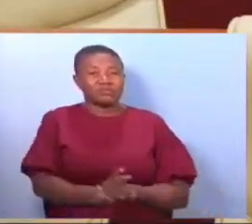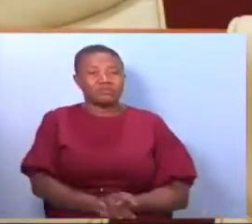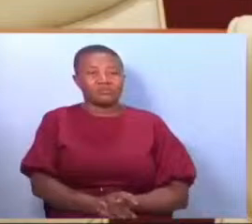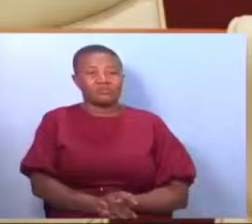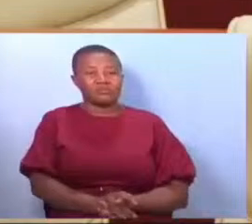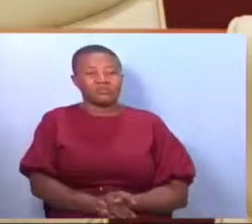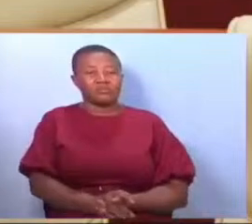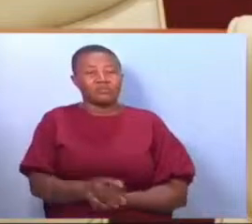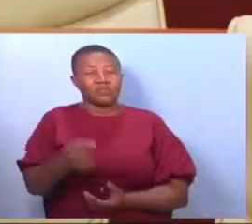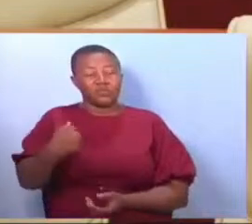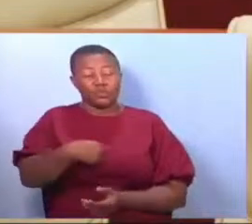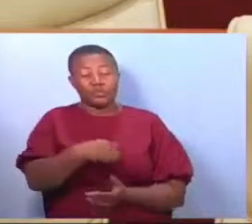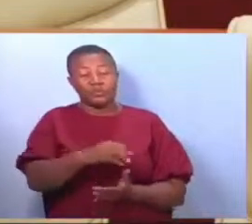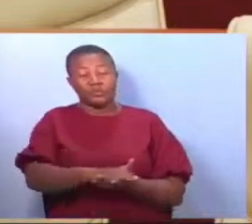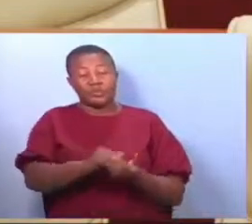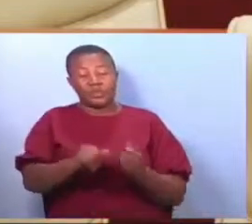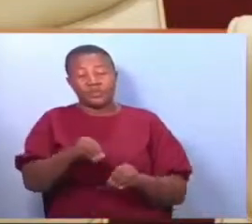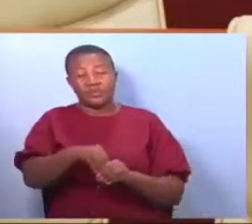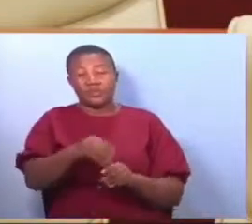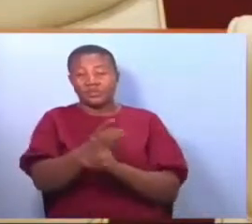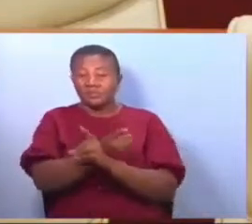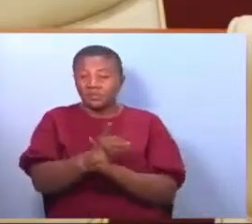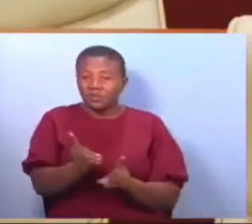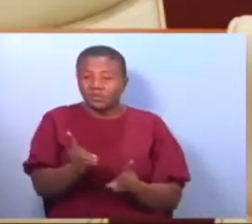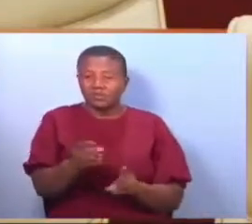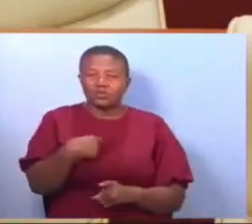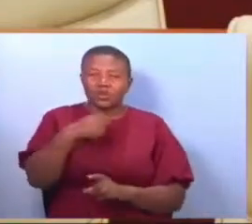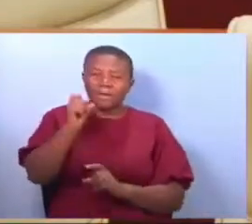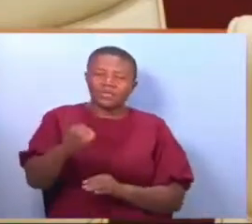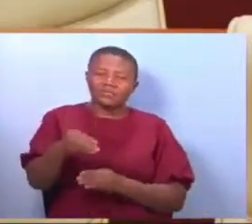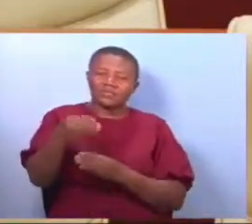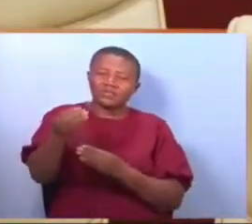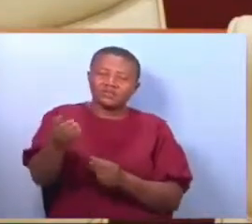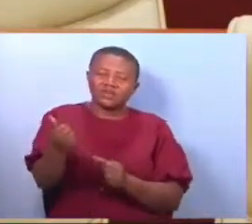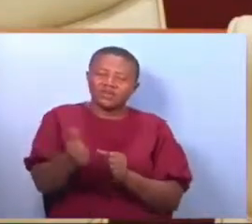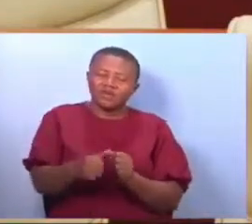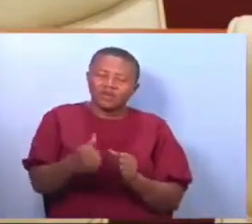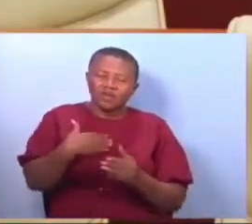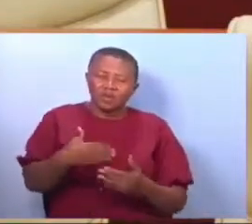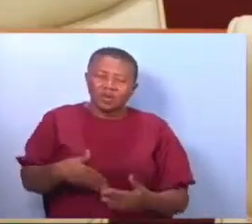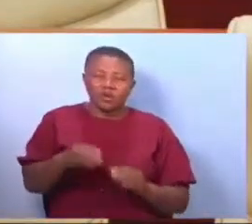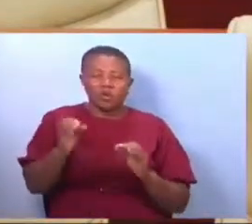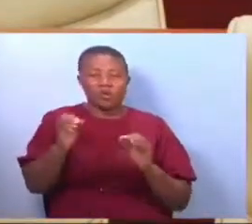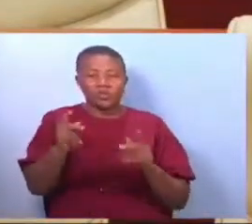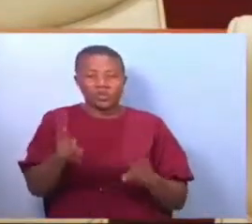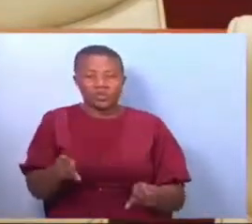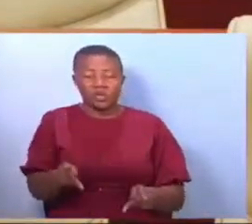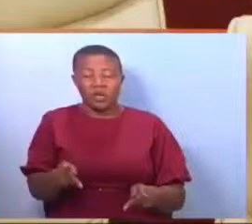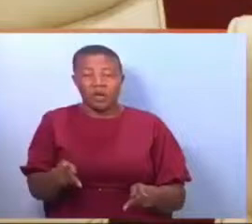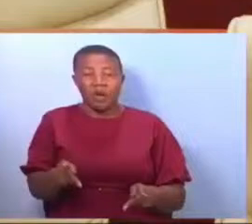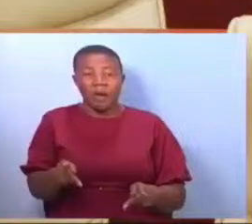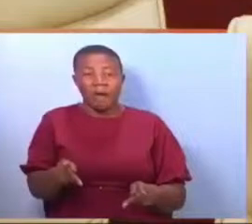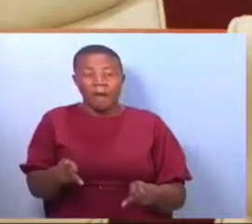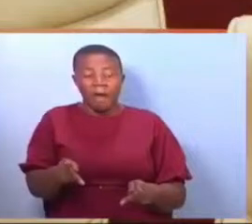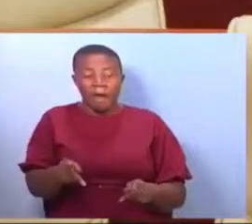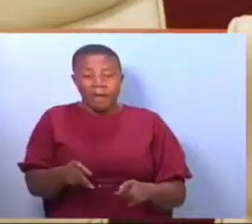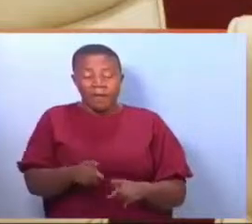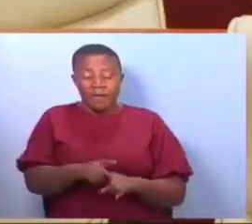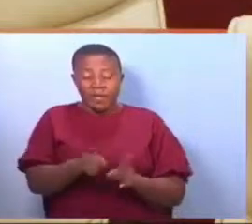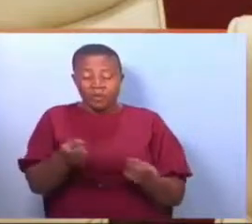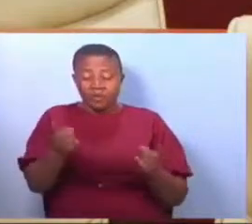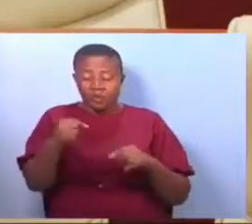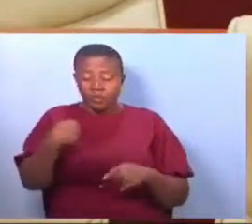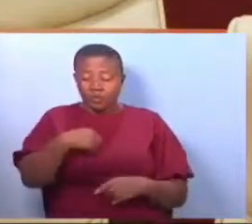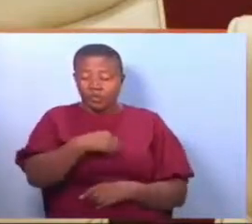we believe in democracy, we must give everybody opportunity. But then, Mr. Speaker, when we have people